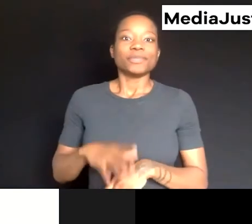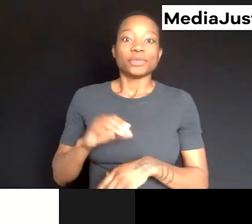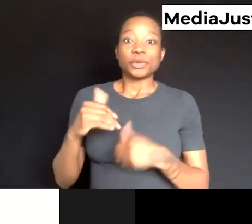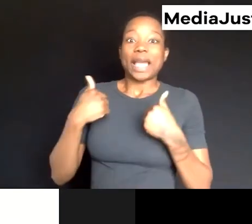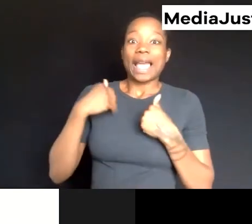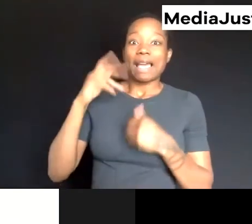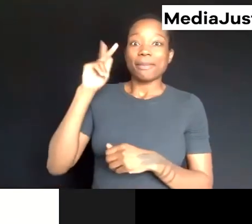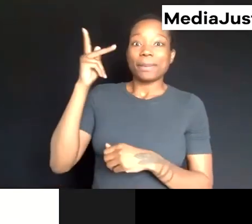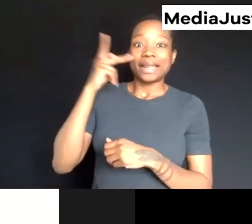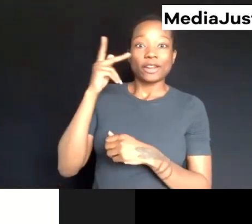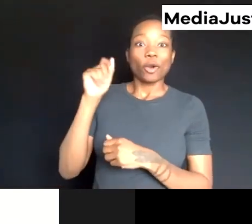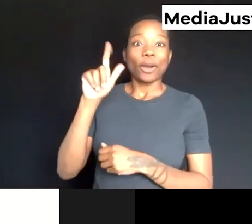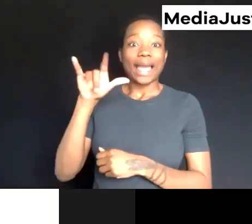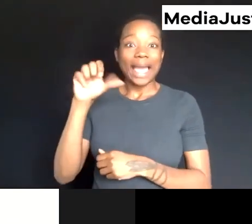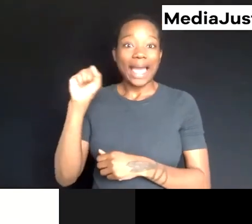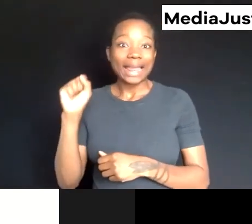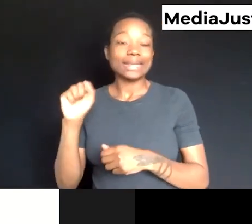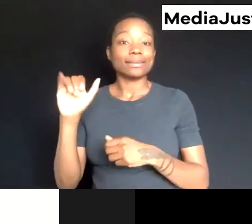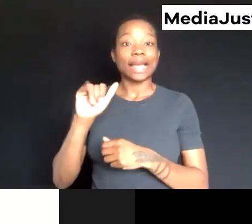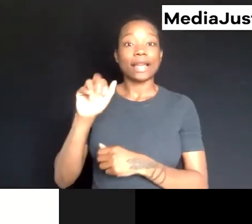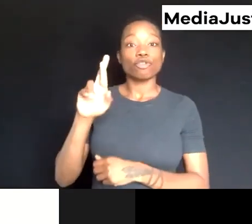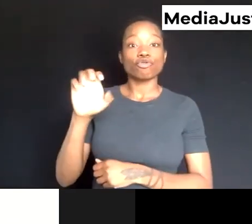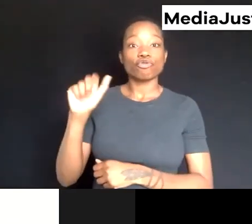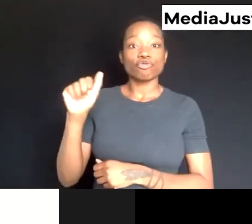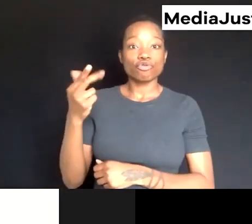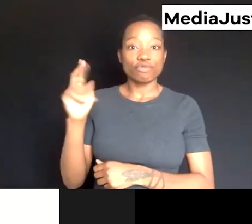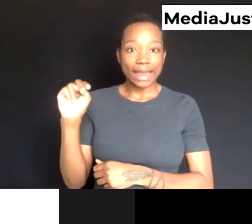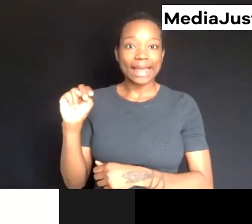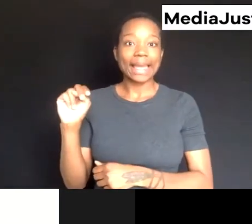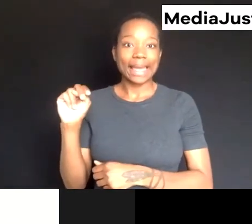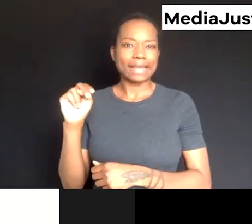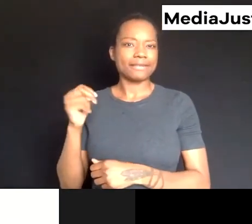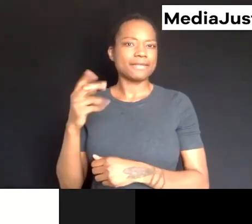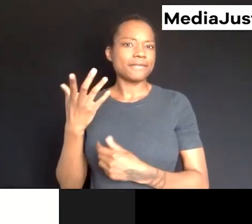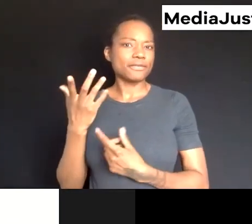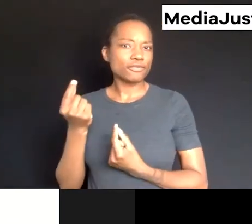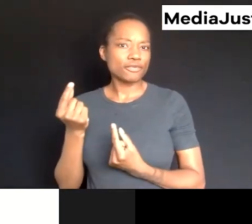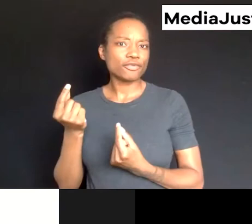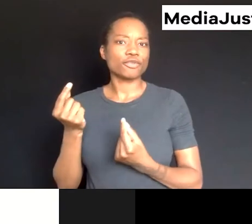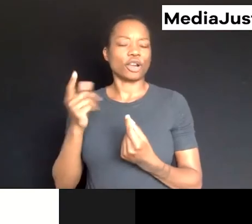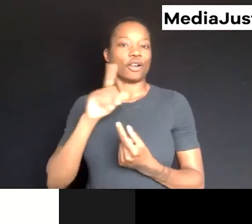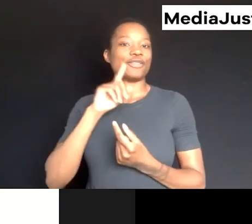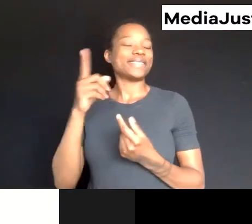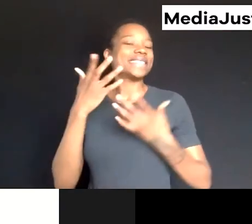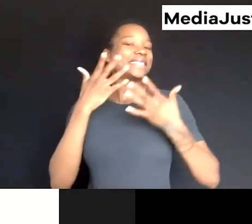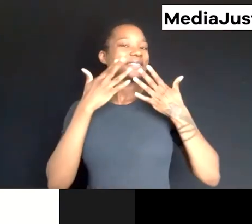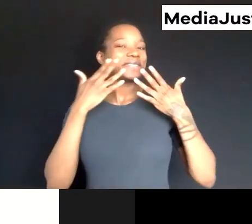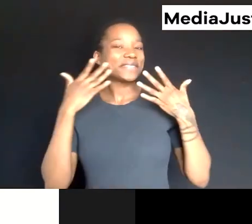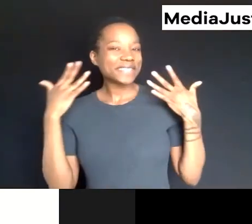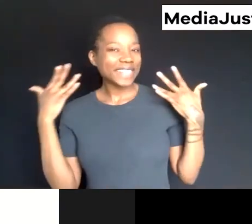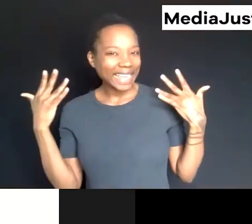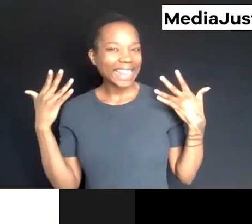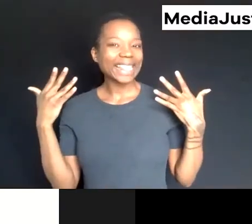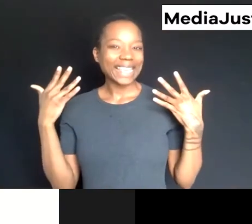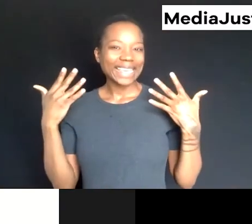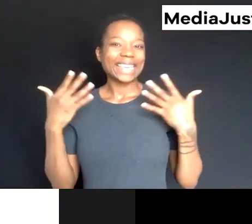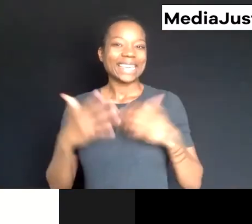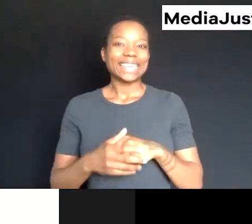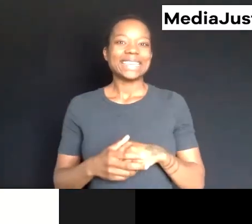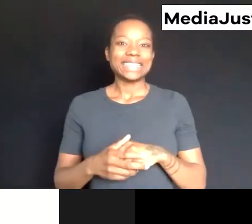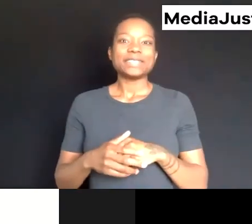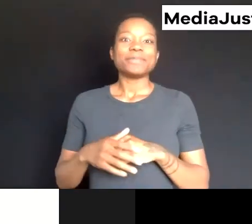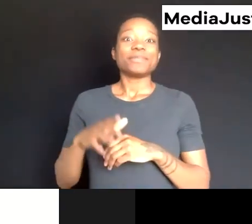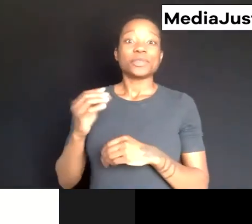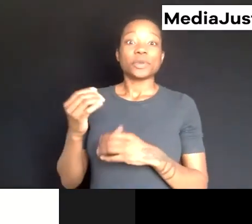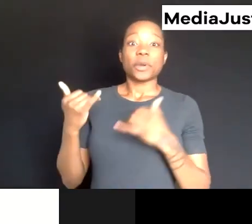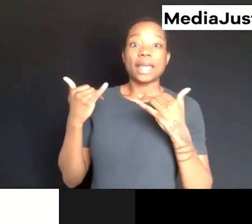corporations. And even though his administration was rife with corruption, engaging in unconstitutional activities